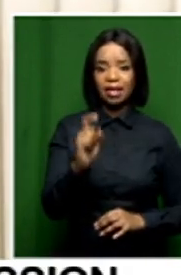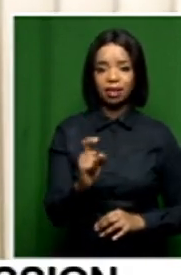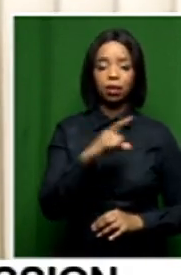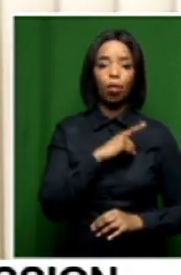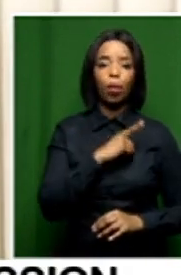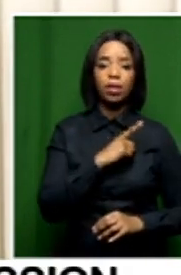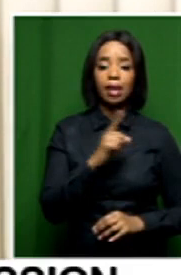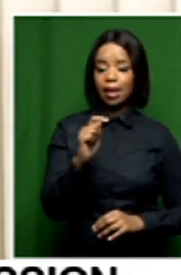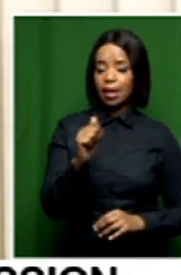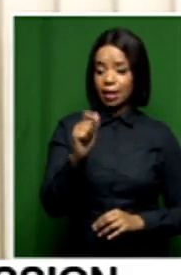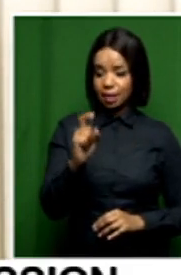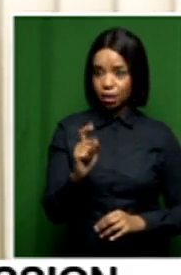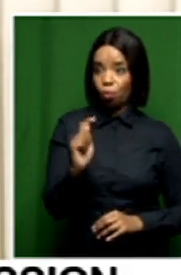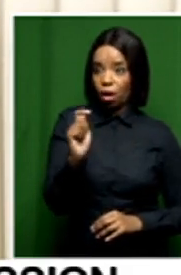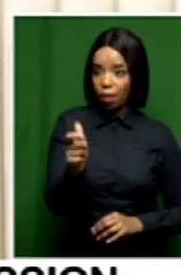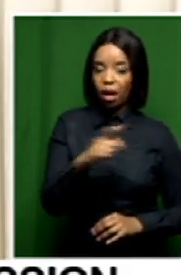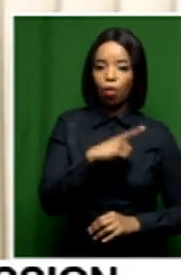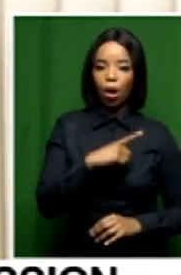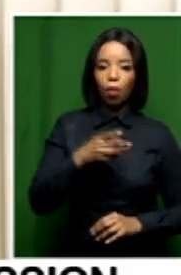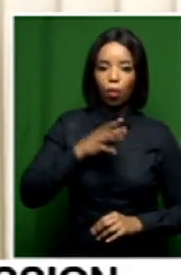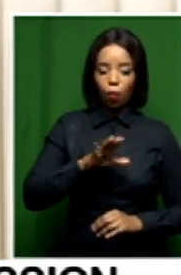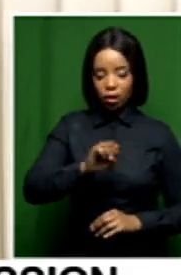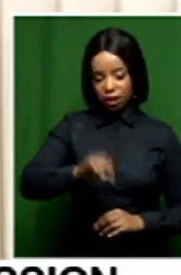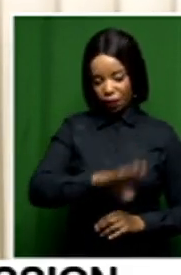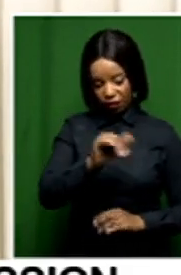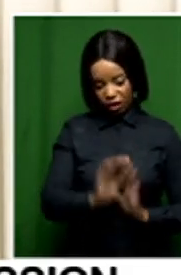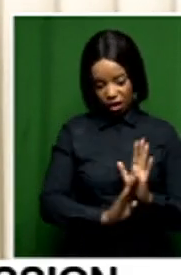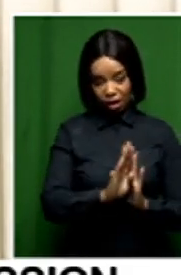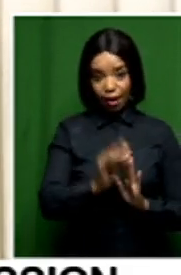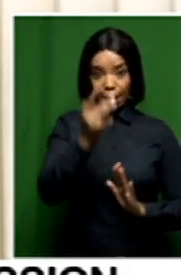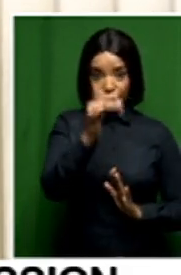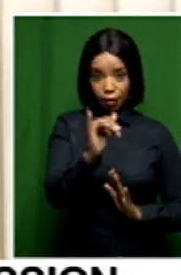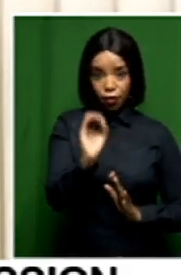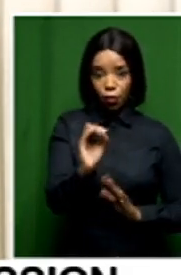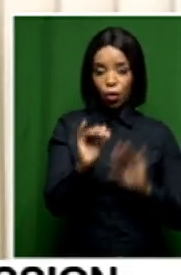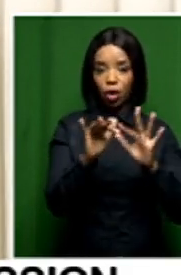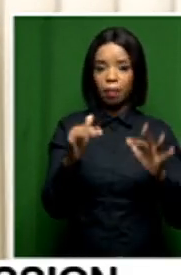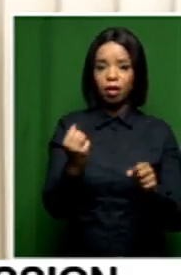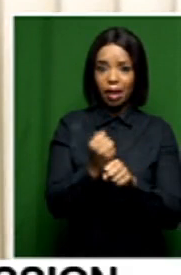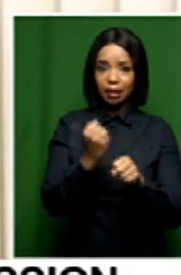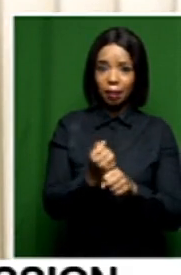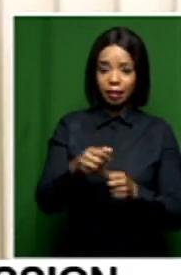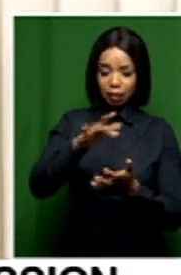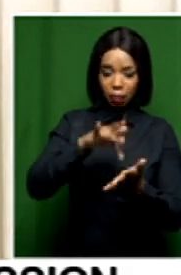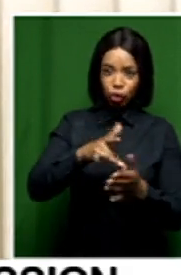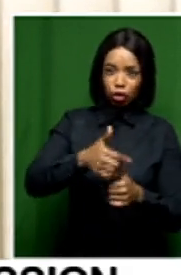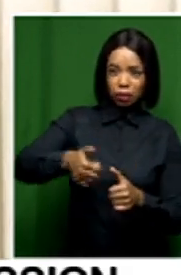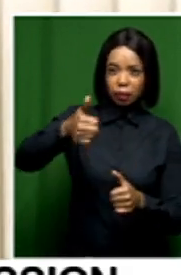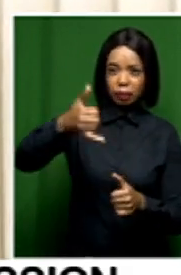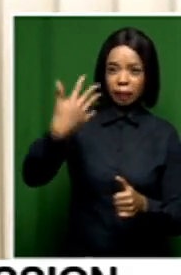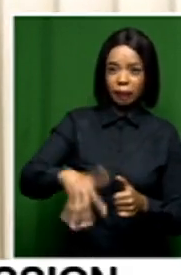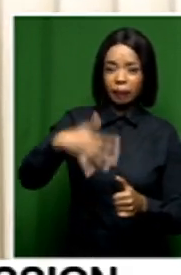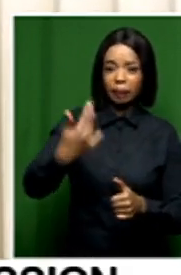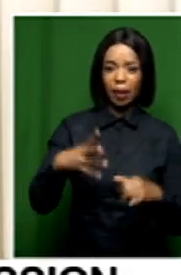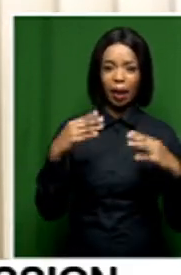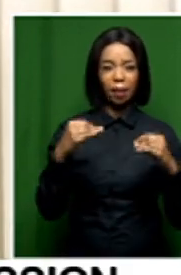that we desire as South Africans. So if we are going to have non-performers in critical positions or in critical entities, it